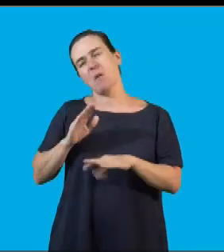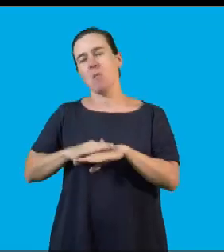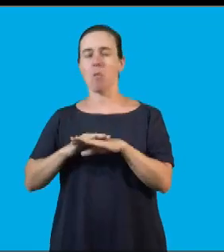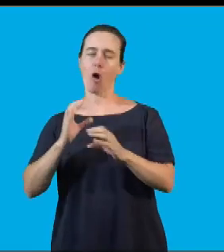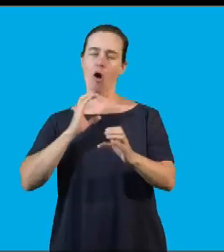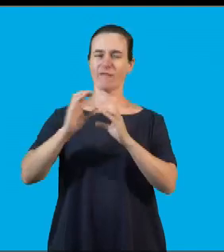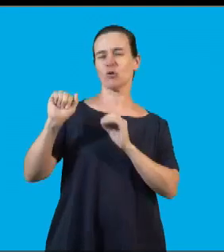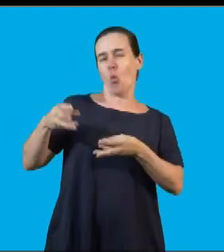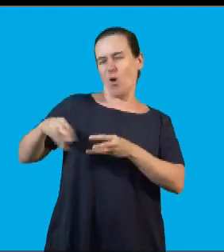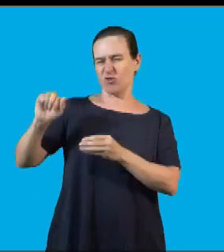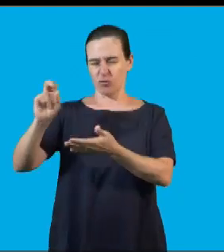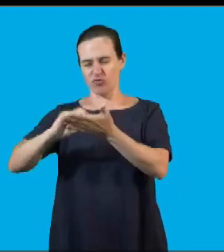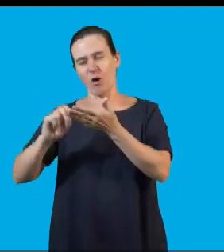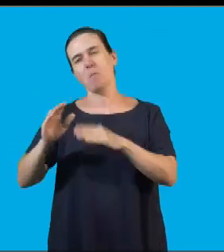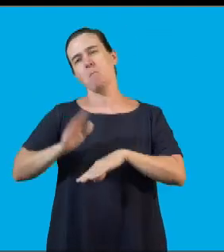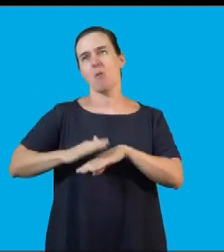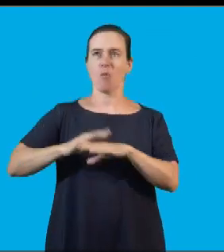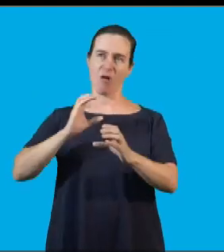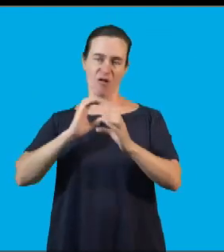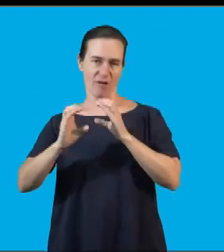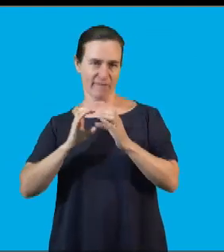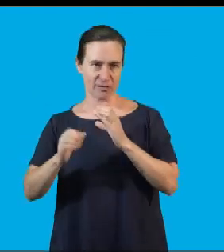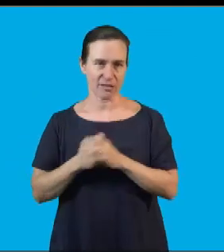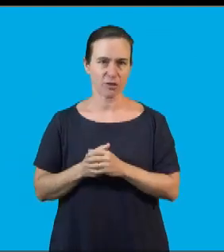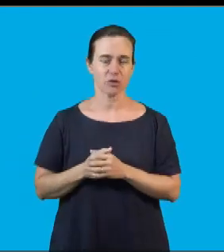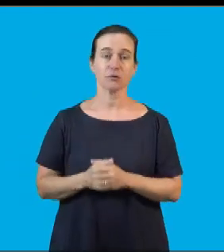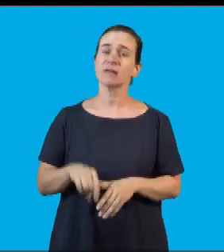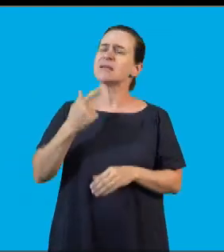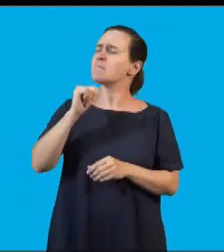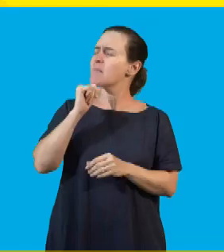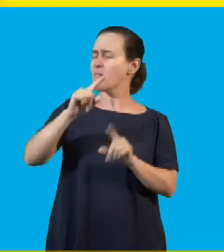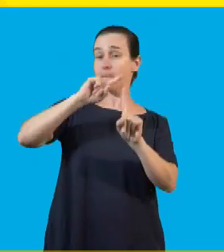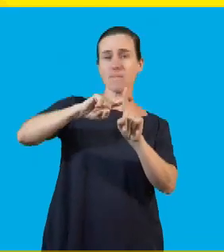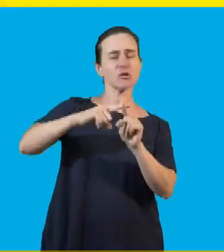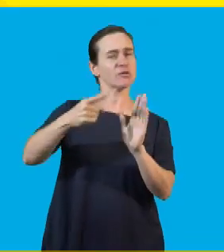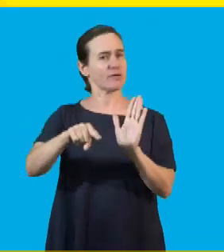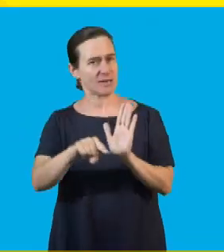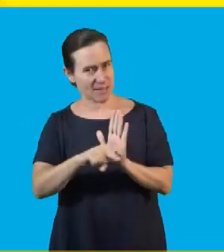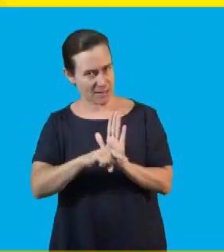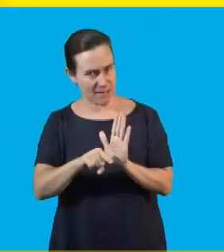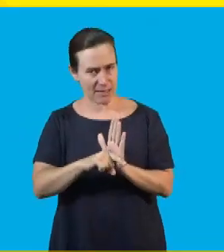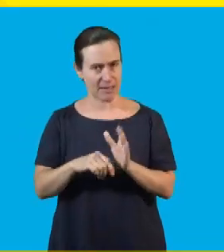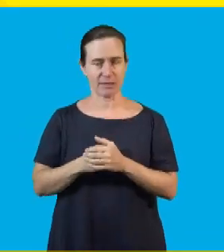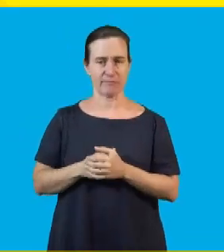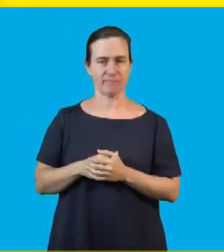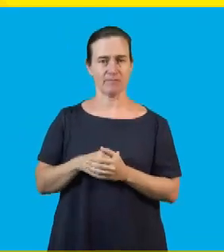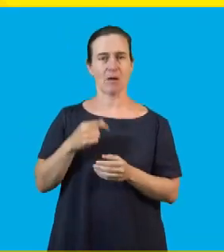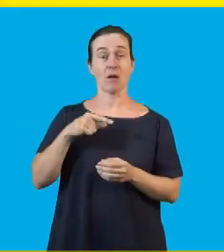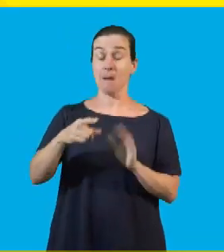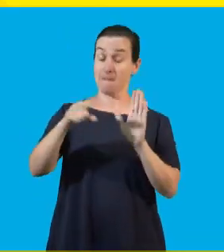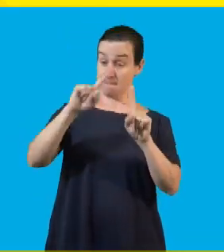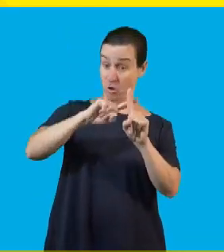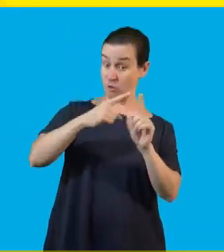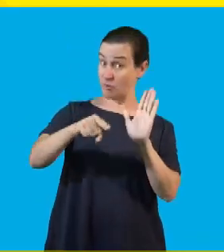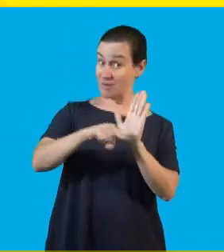these would be accepted in the exam. It's very important, positive or negative answers won't be given